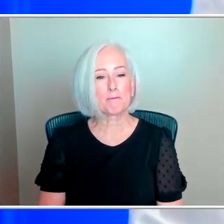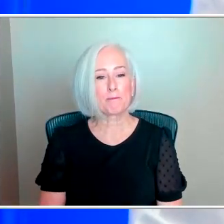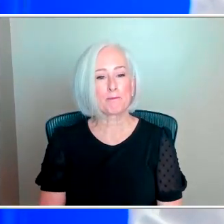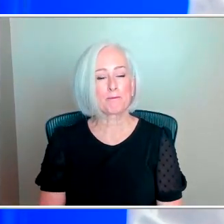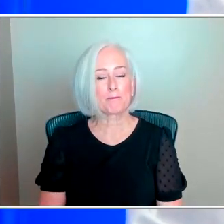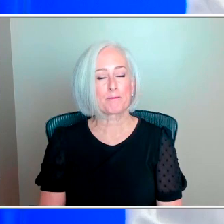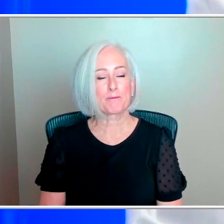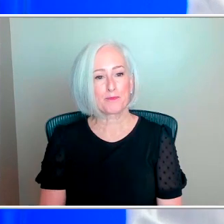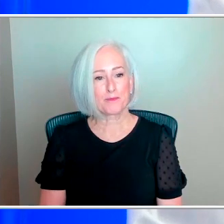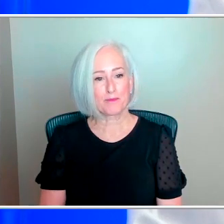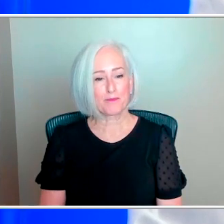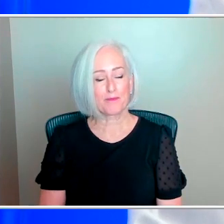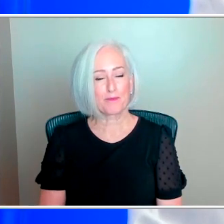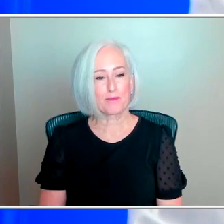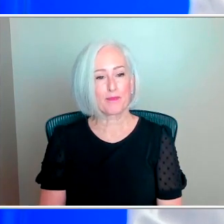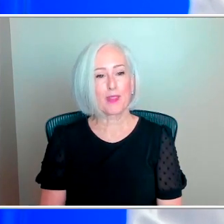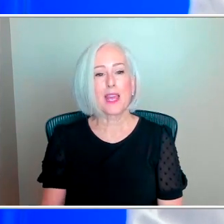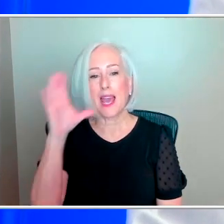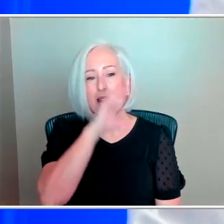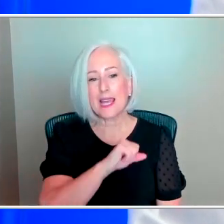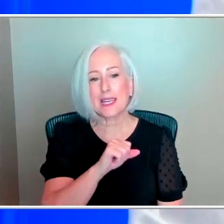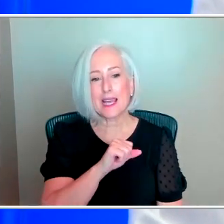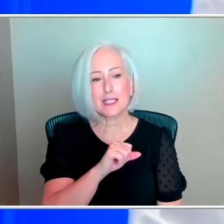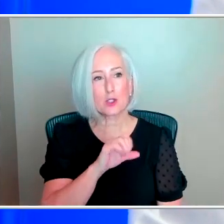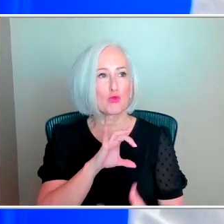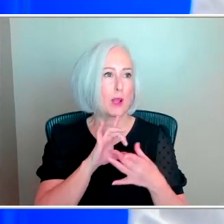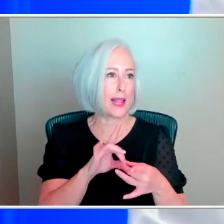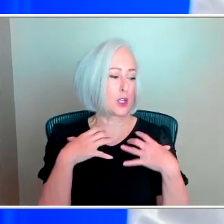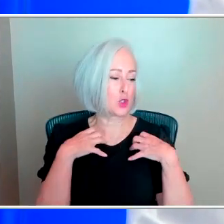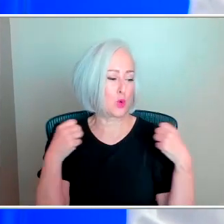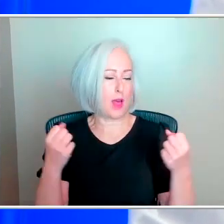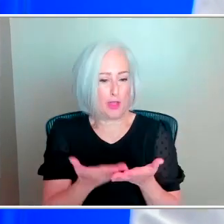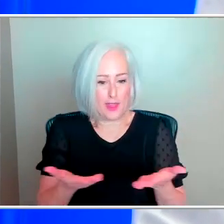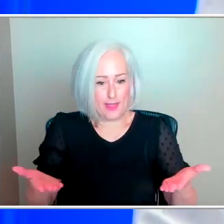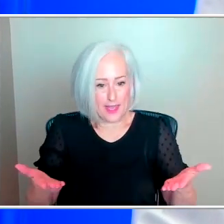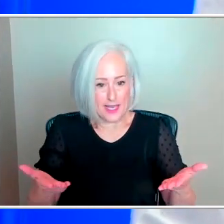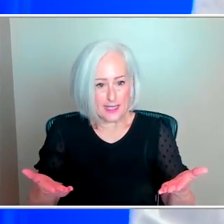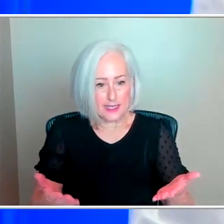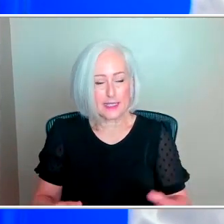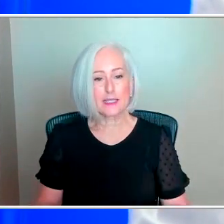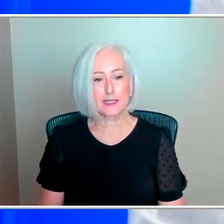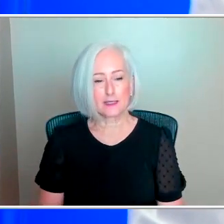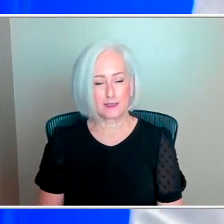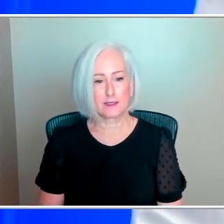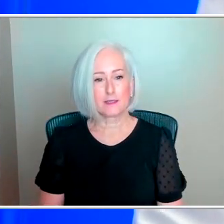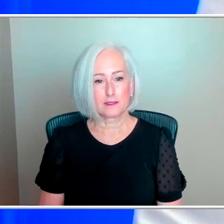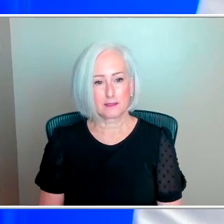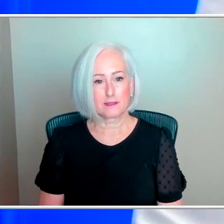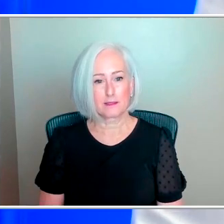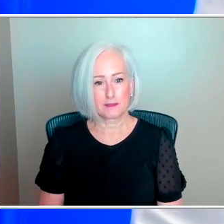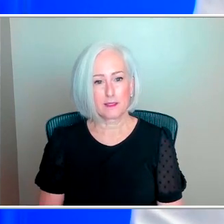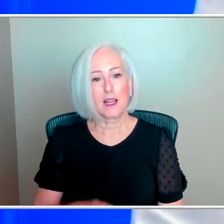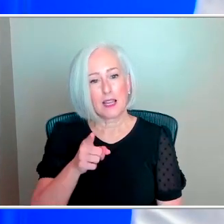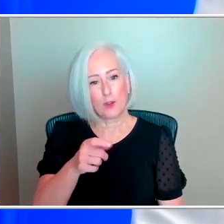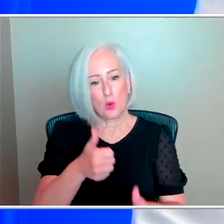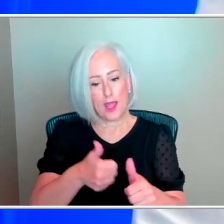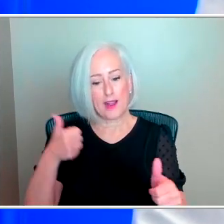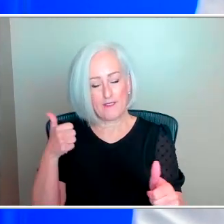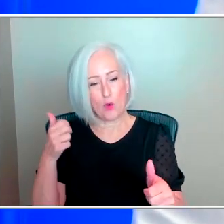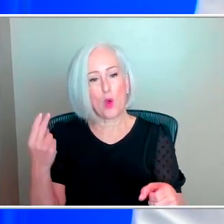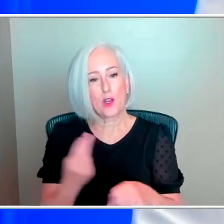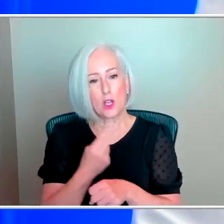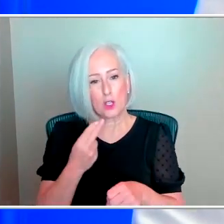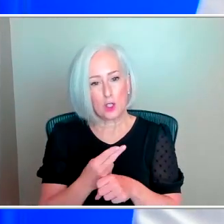guess in terms of healthy things, tend to If you can avoid the use of